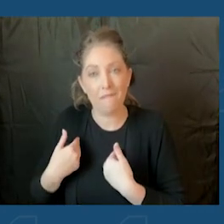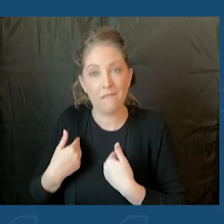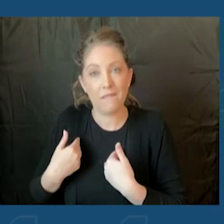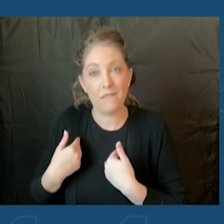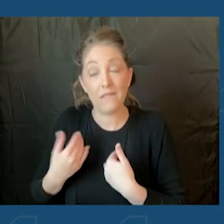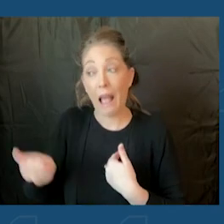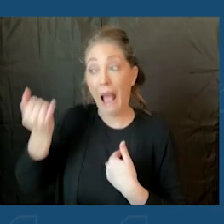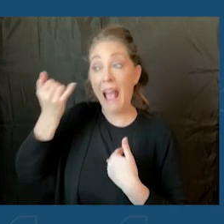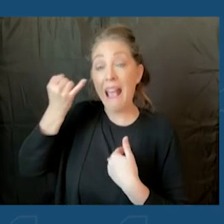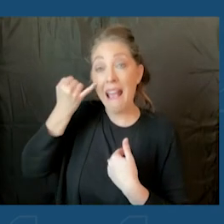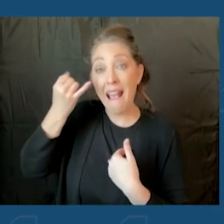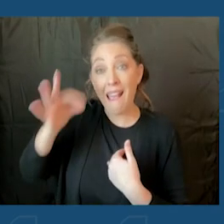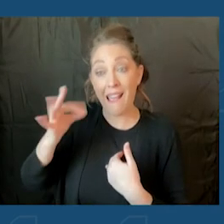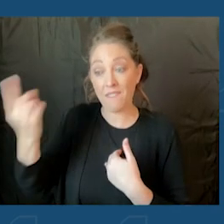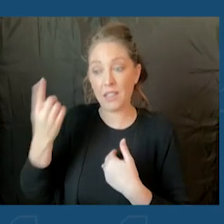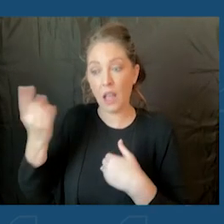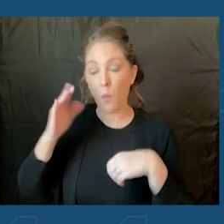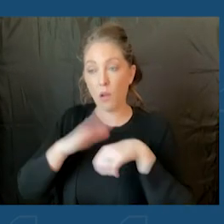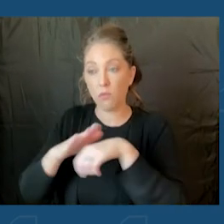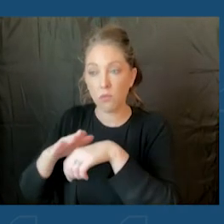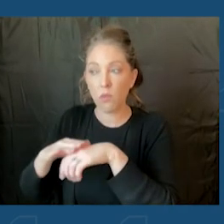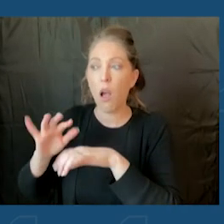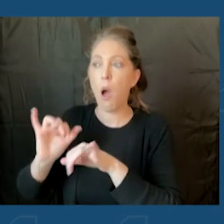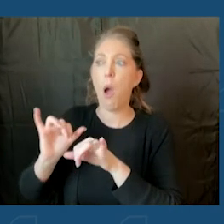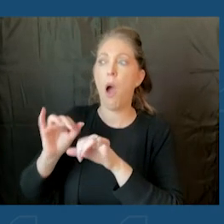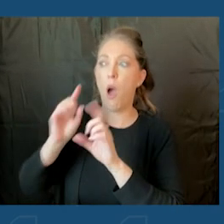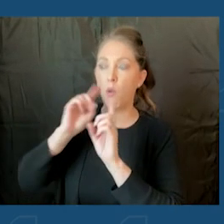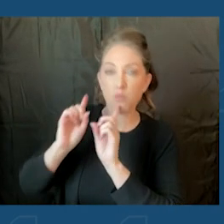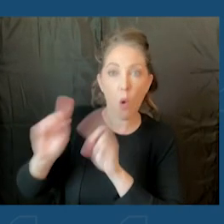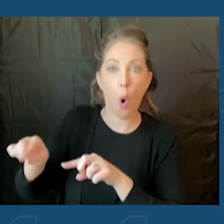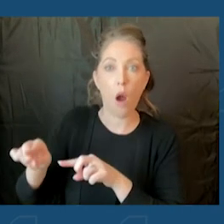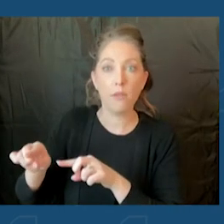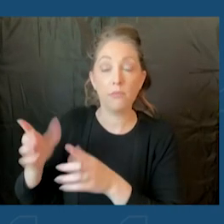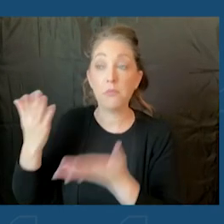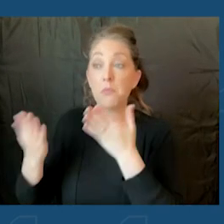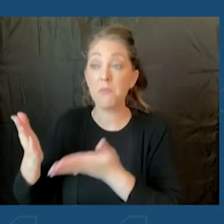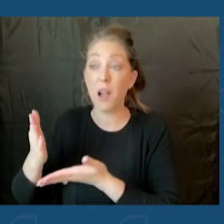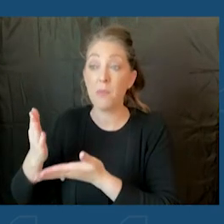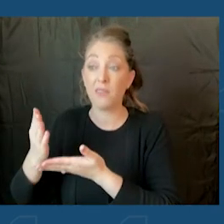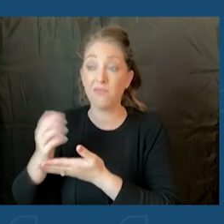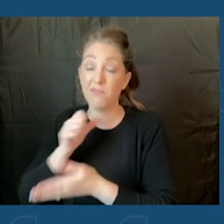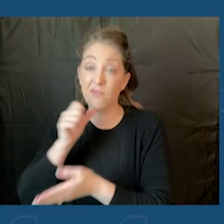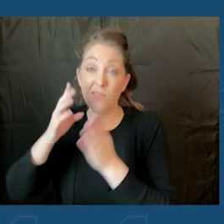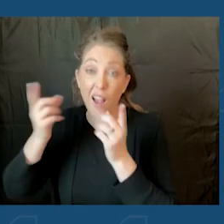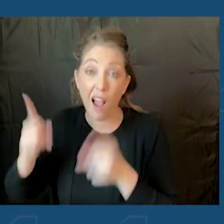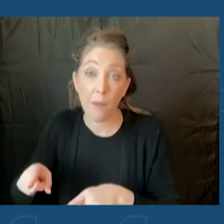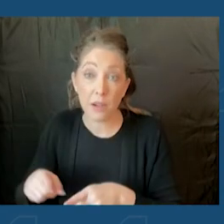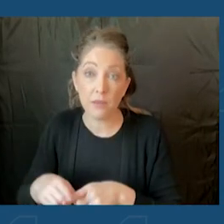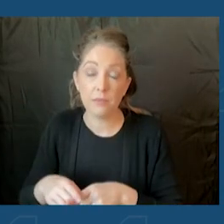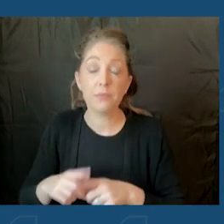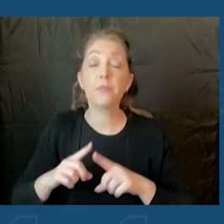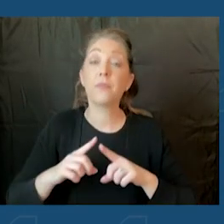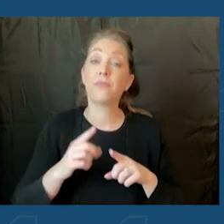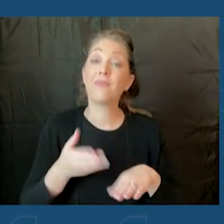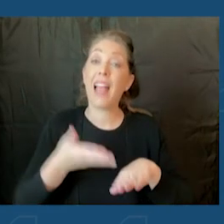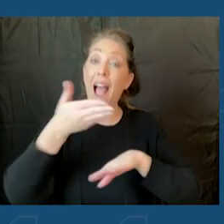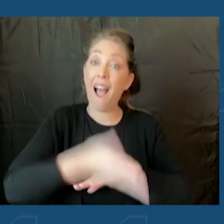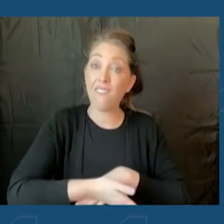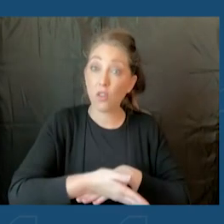that tragedy. But what followed that shooting was a time not only for mourning, but a time for